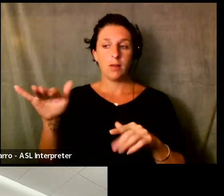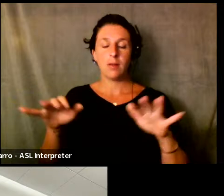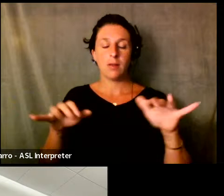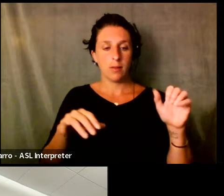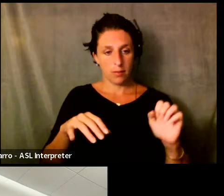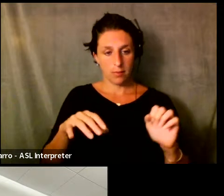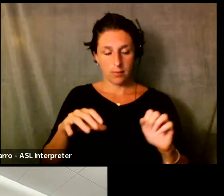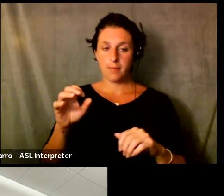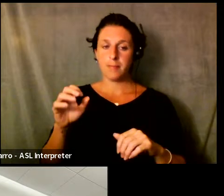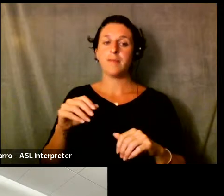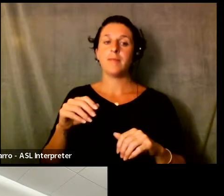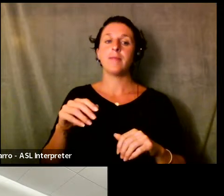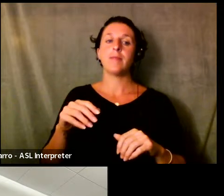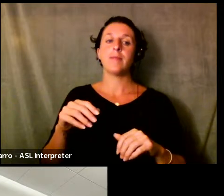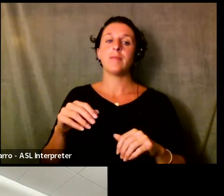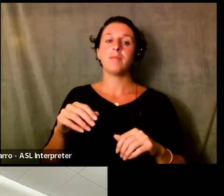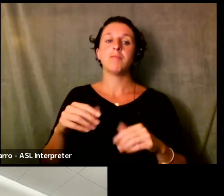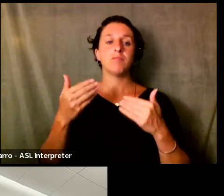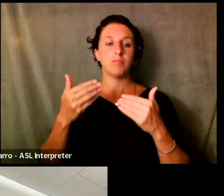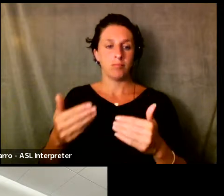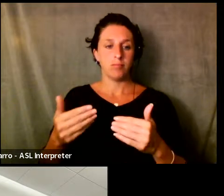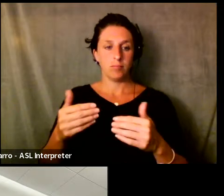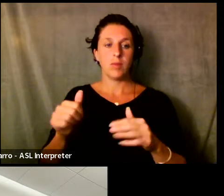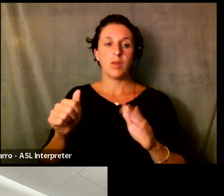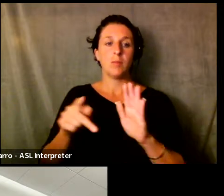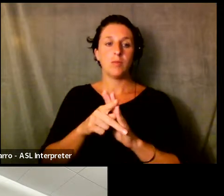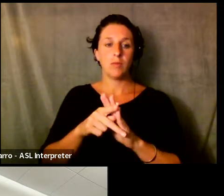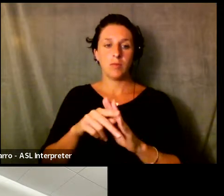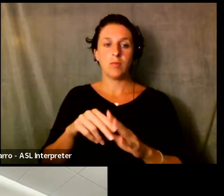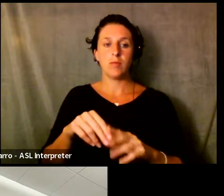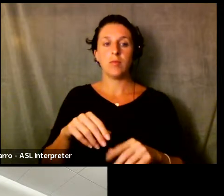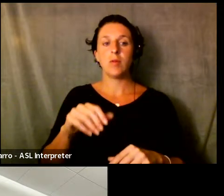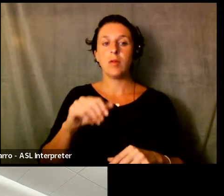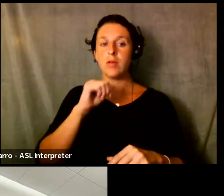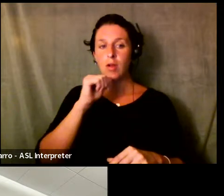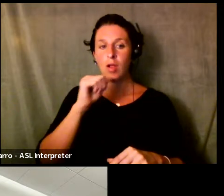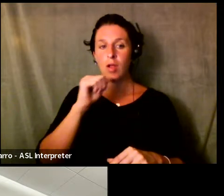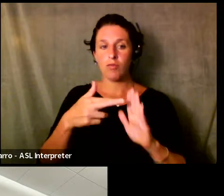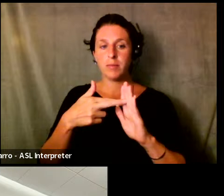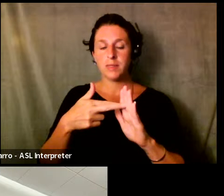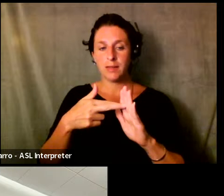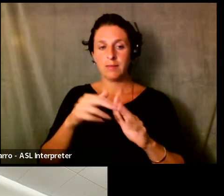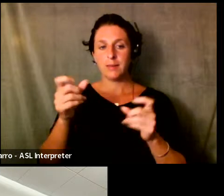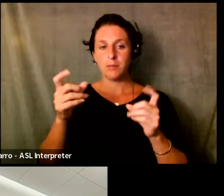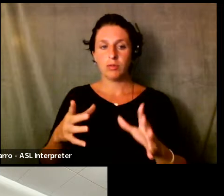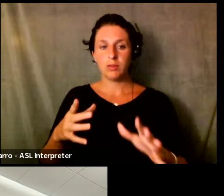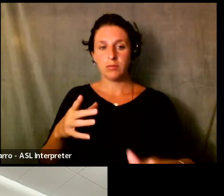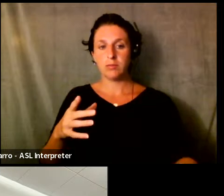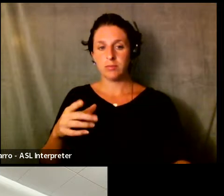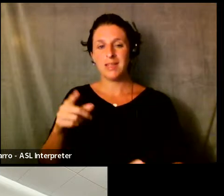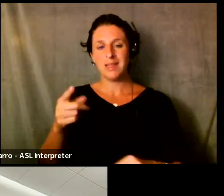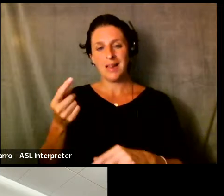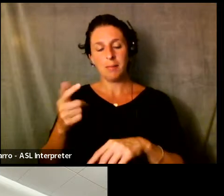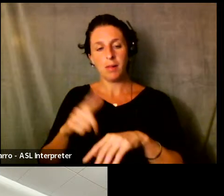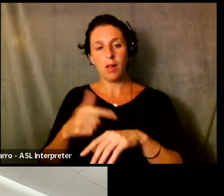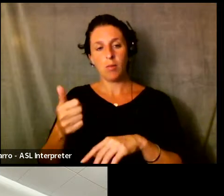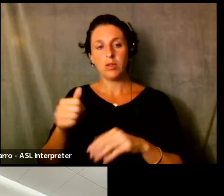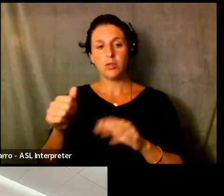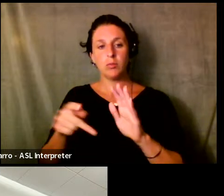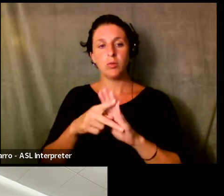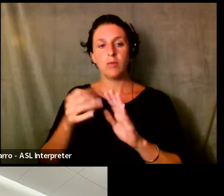you. Motion carries. Approval of non-representative administrators. This will be a bit of a long one. These are the approval